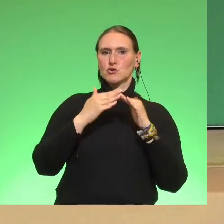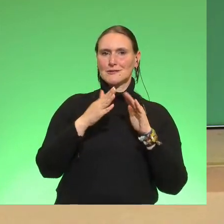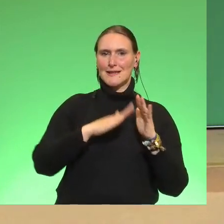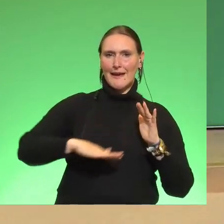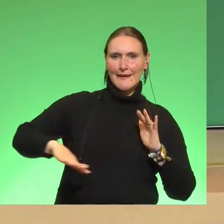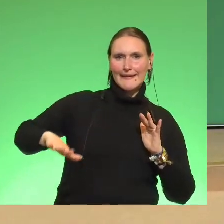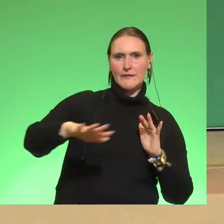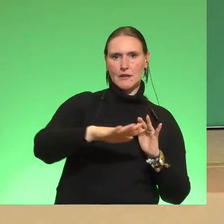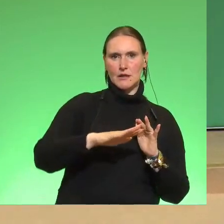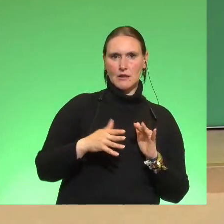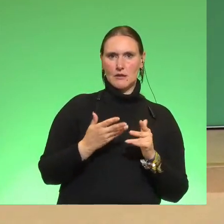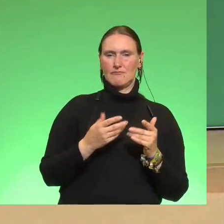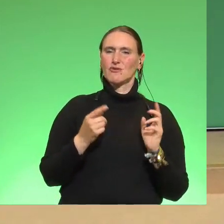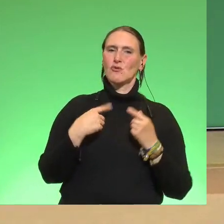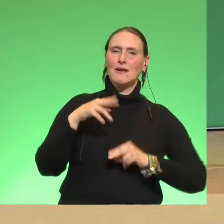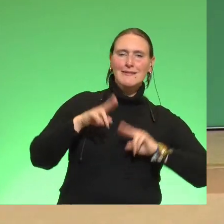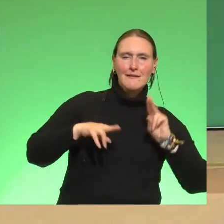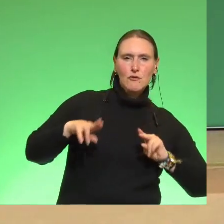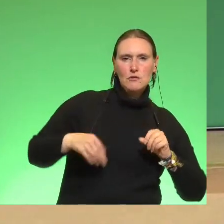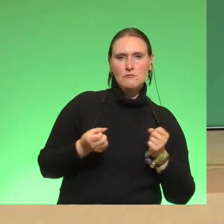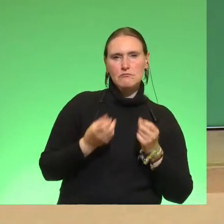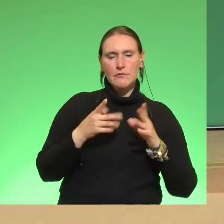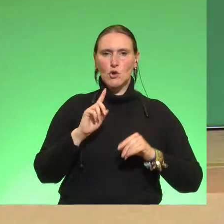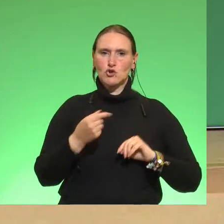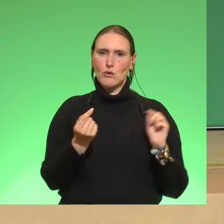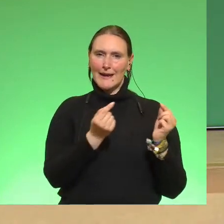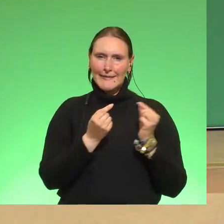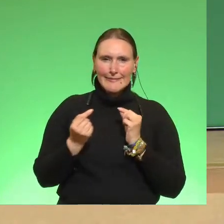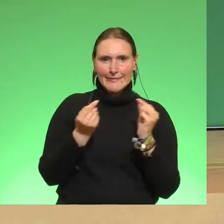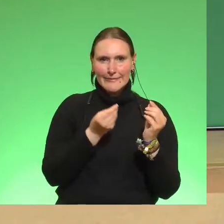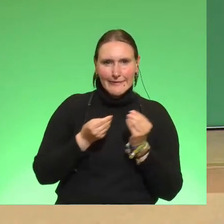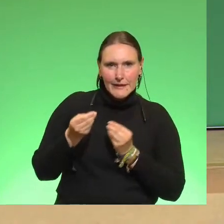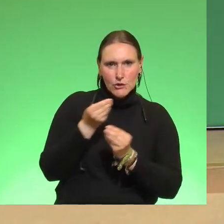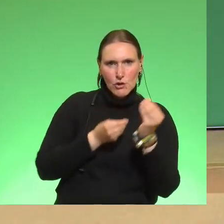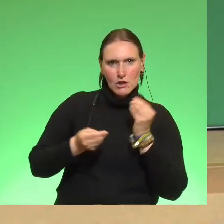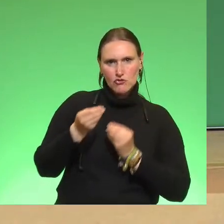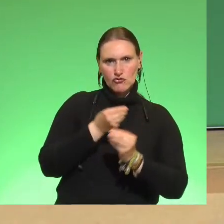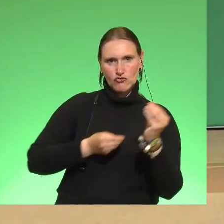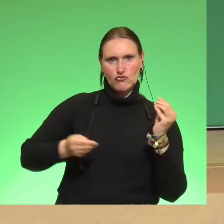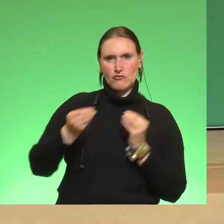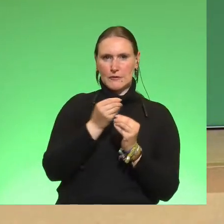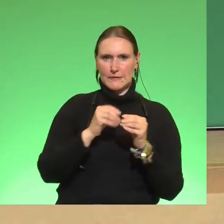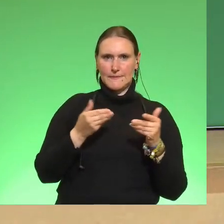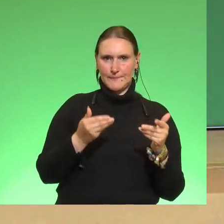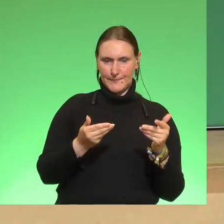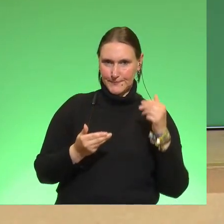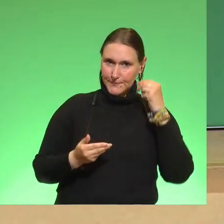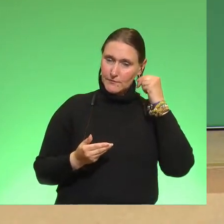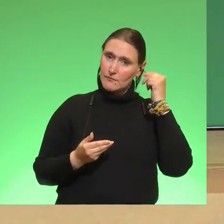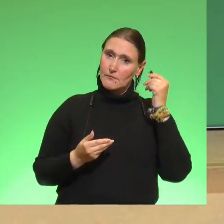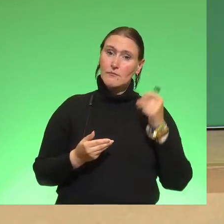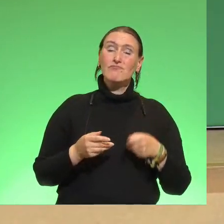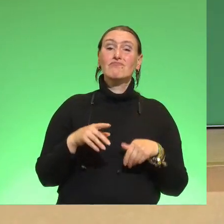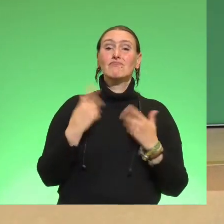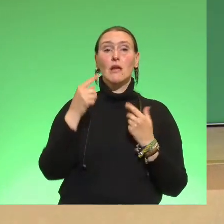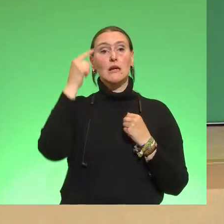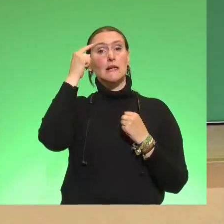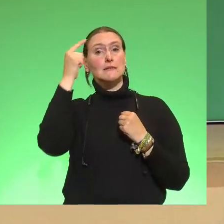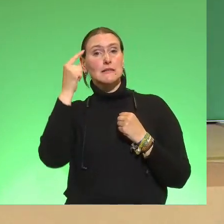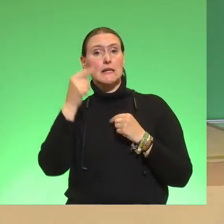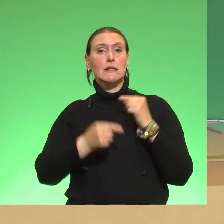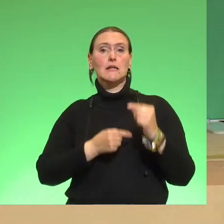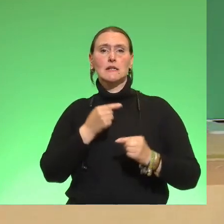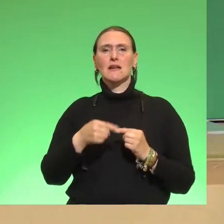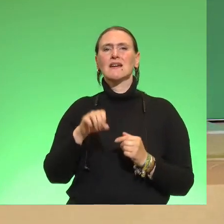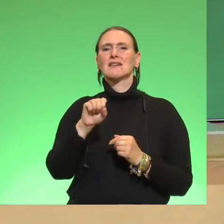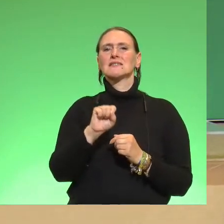of social obligations. Here I think of attributing intentions to statues. Think about Sebastián